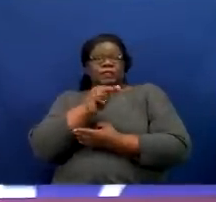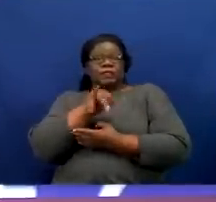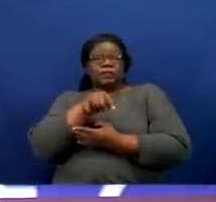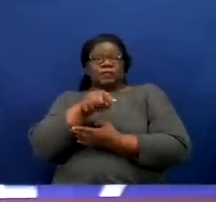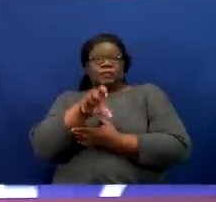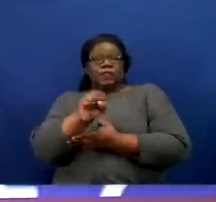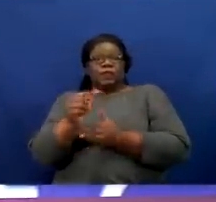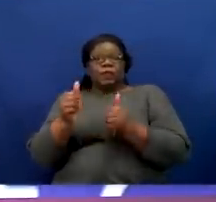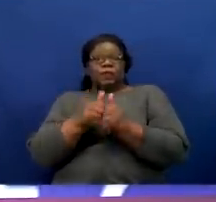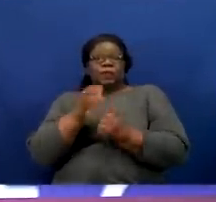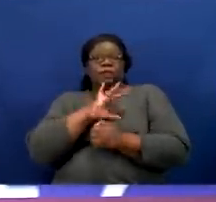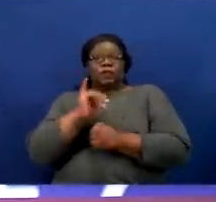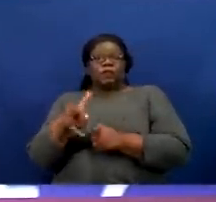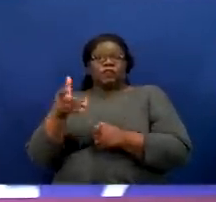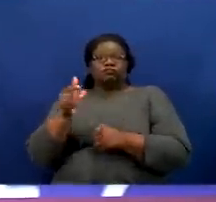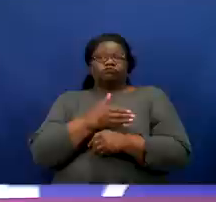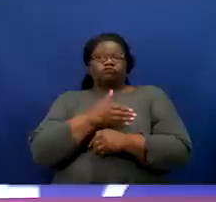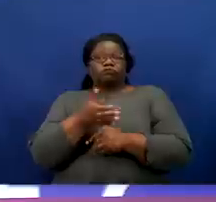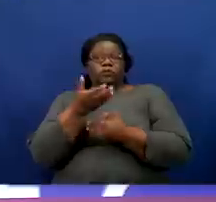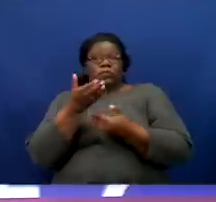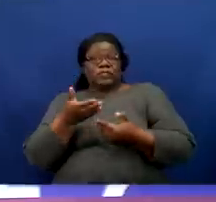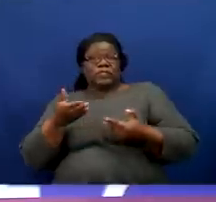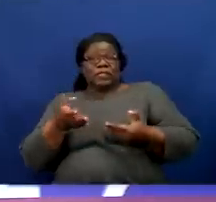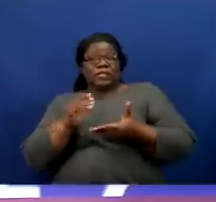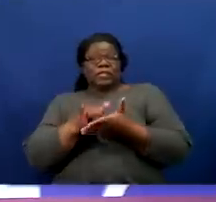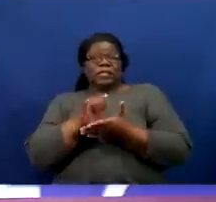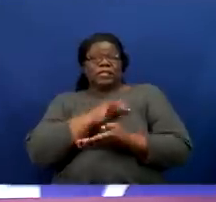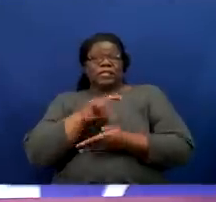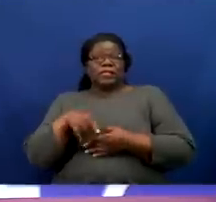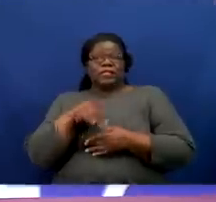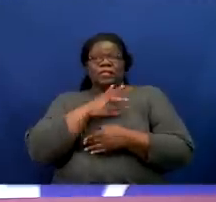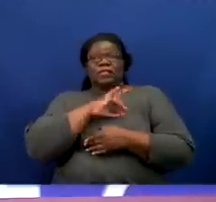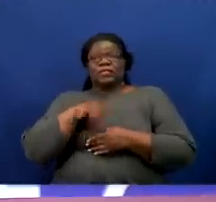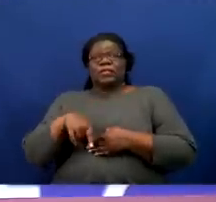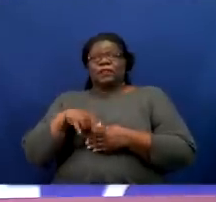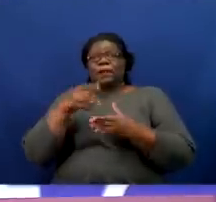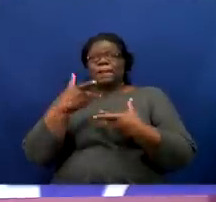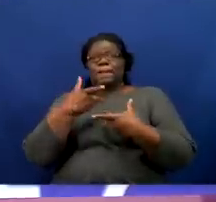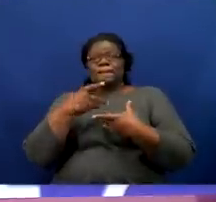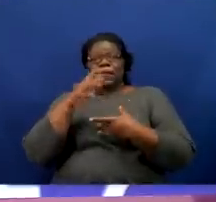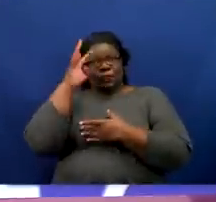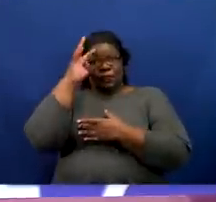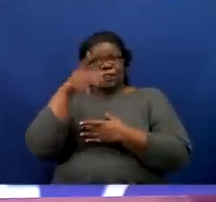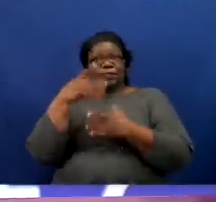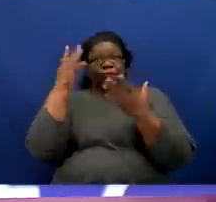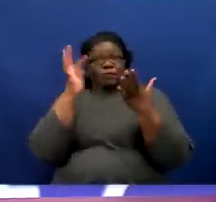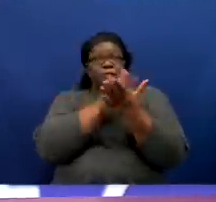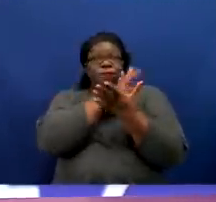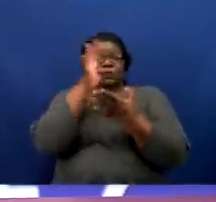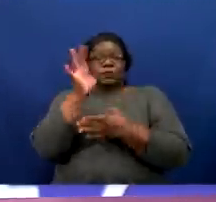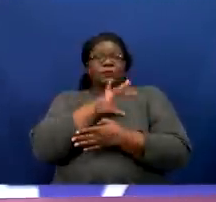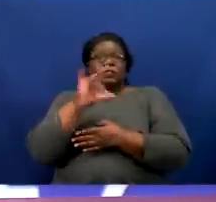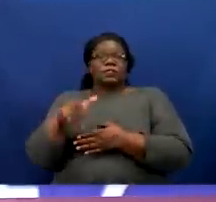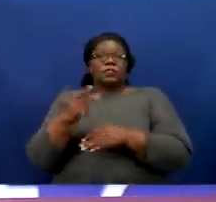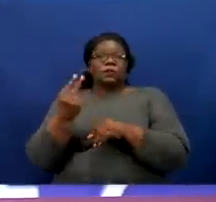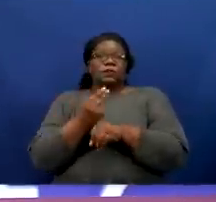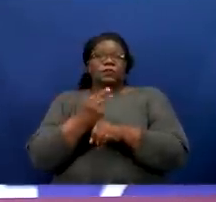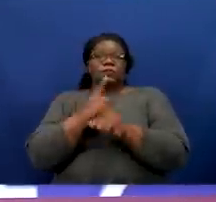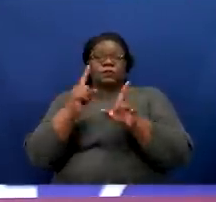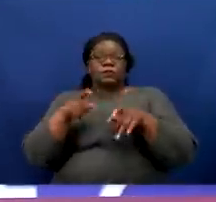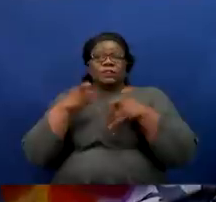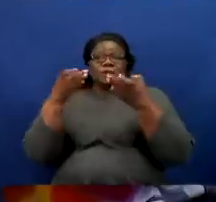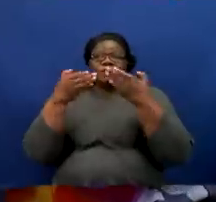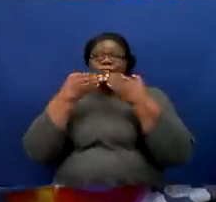Lord's musical instruments, which King David had made for praising the Lord, which were used when he gave thanks,